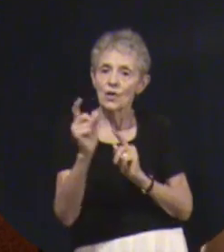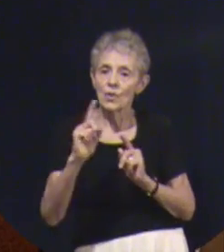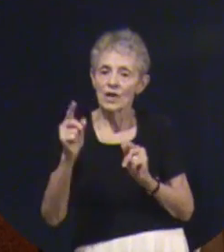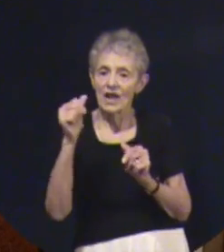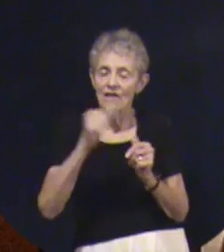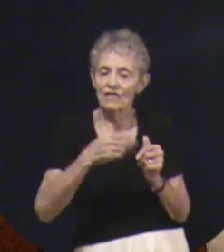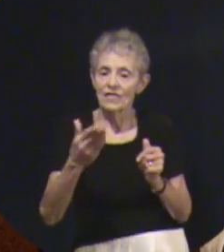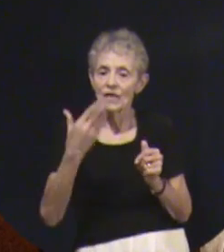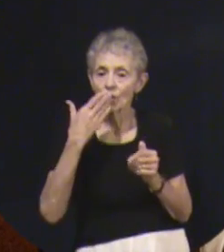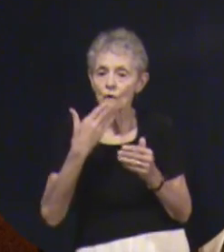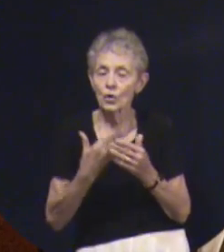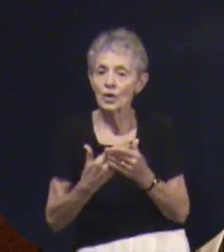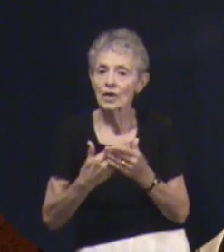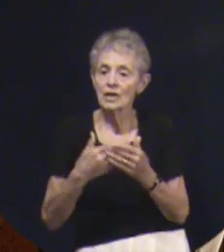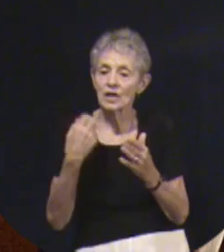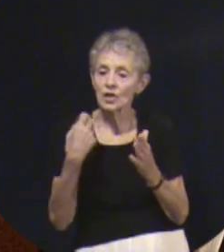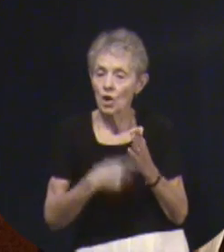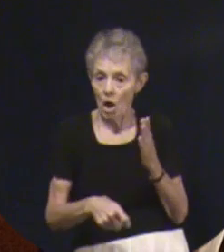good costs.